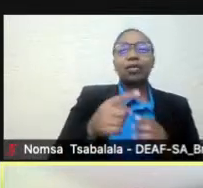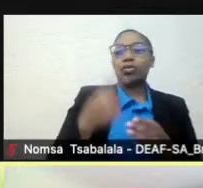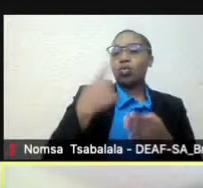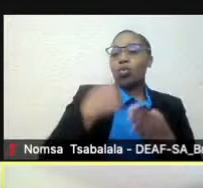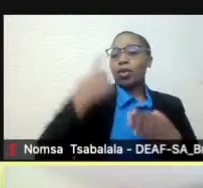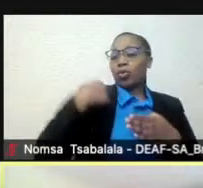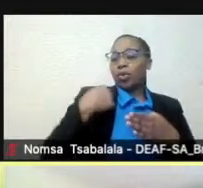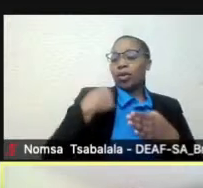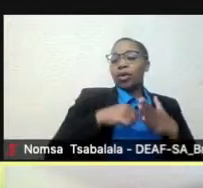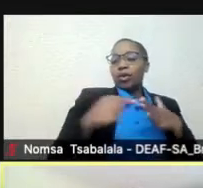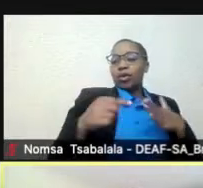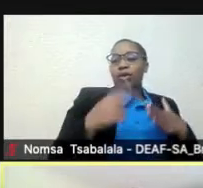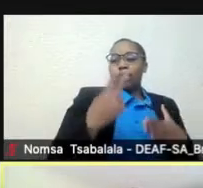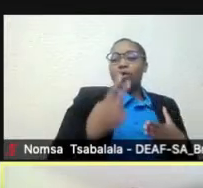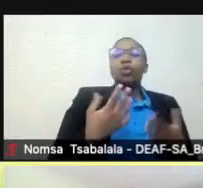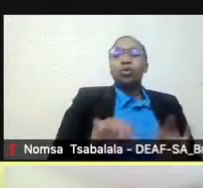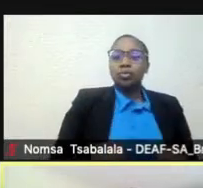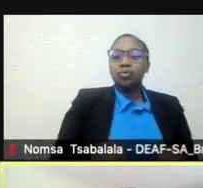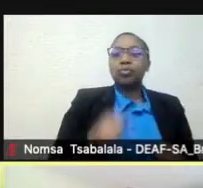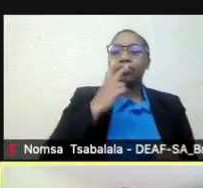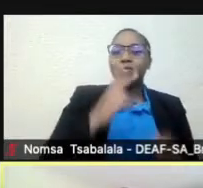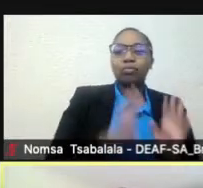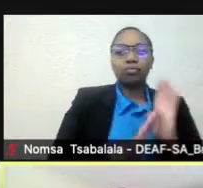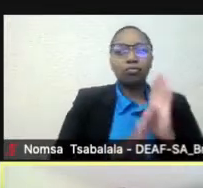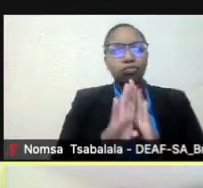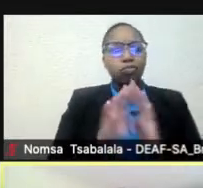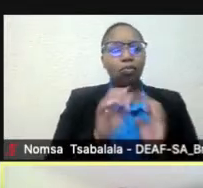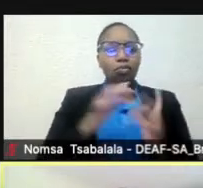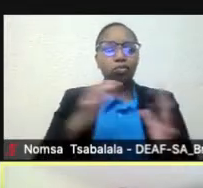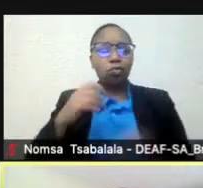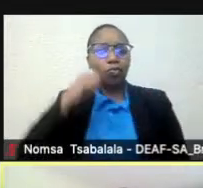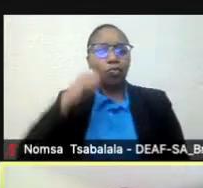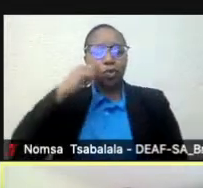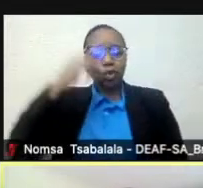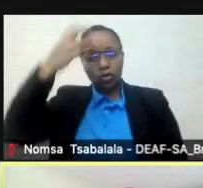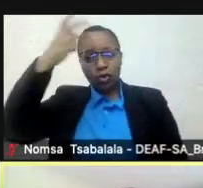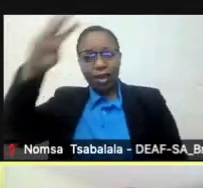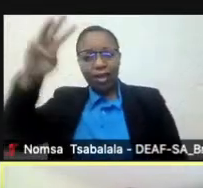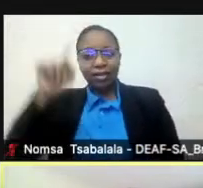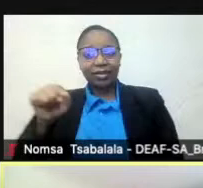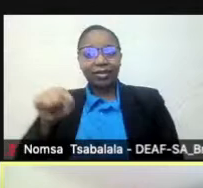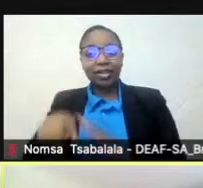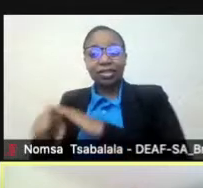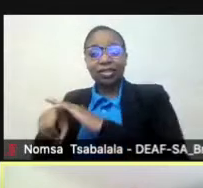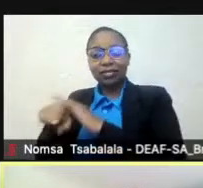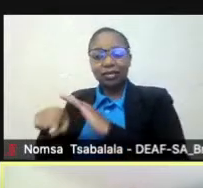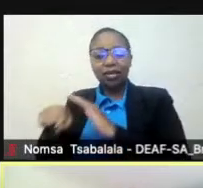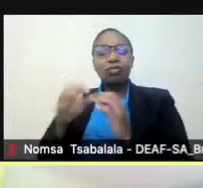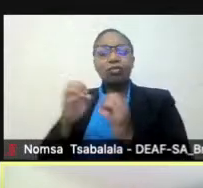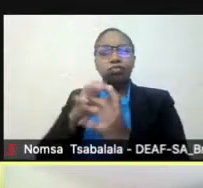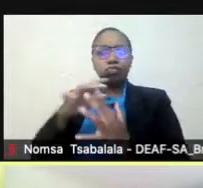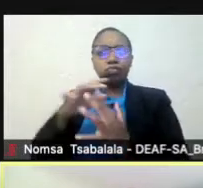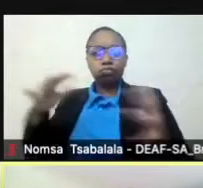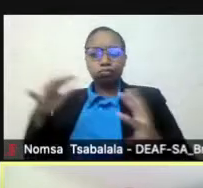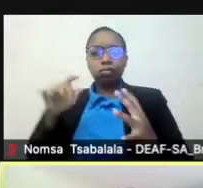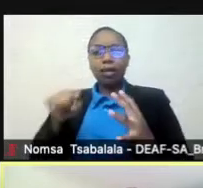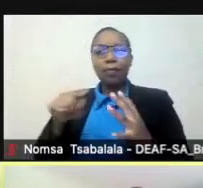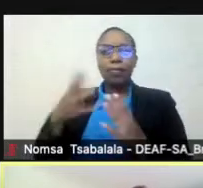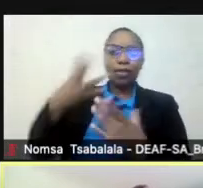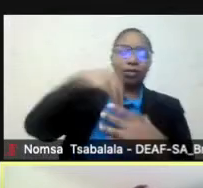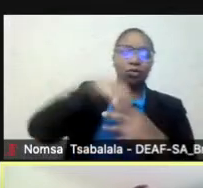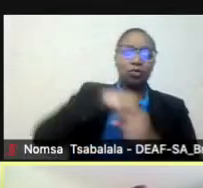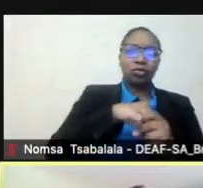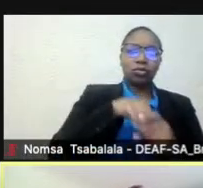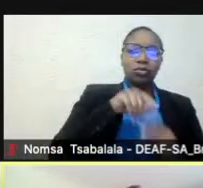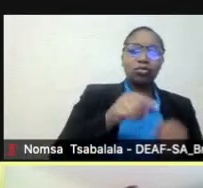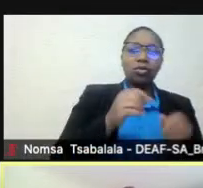those initial increases in towards the Tshwane district, which has now really increased in that district, filtered into the